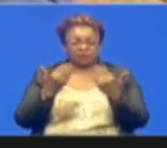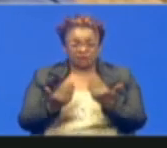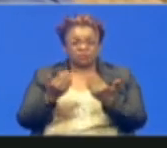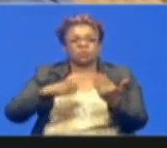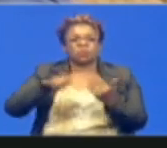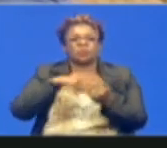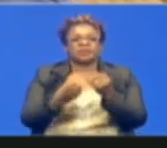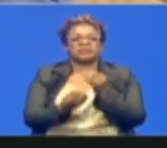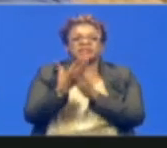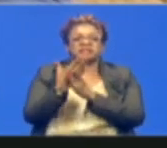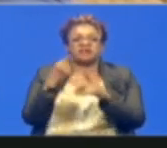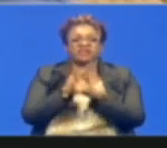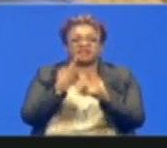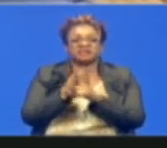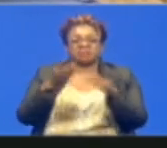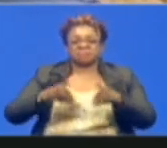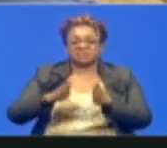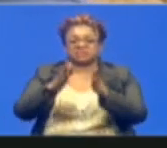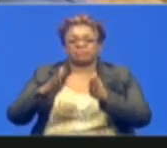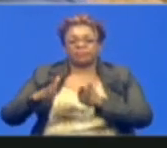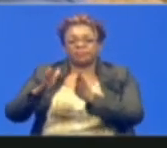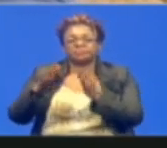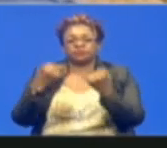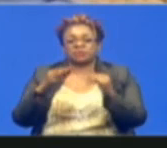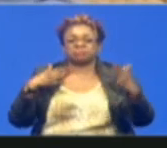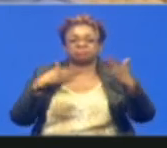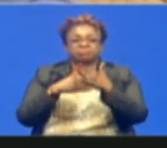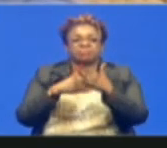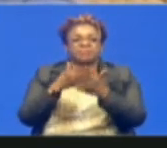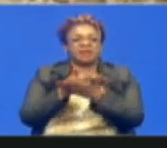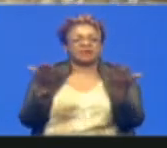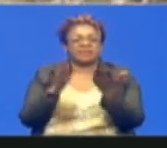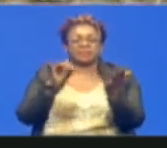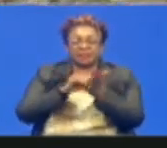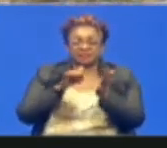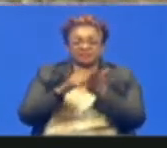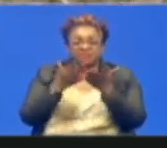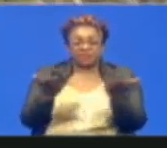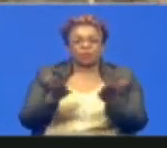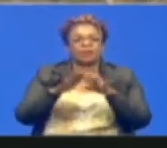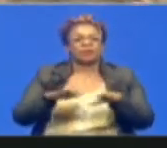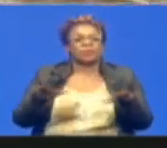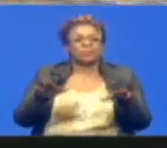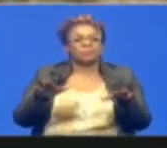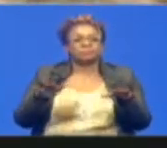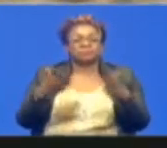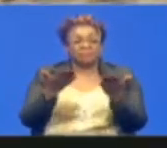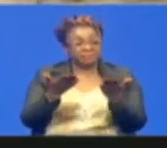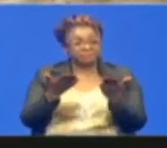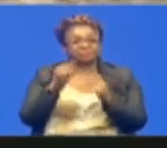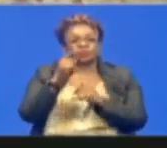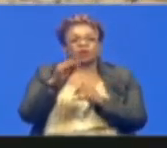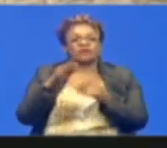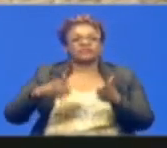various pits to try and intercept anything that has gone into the ground. This is just one of the troughs that